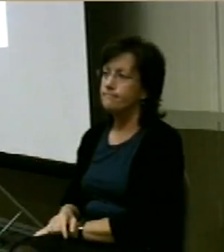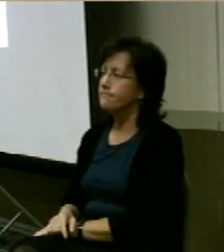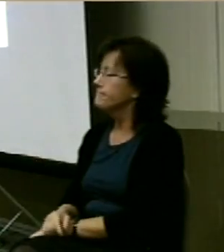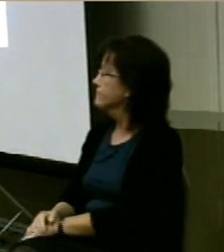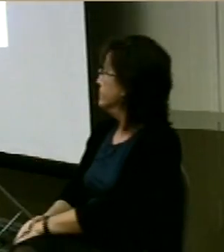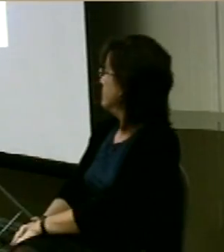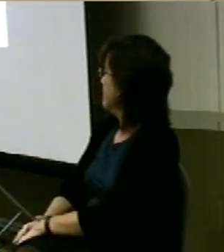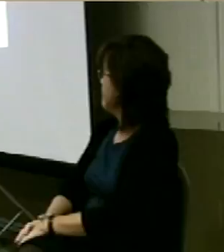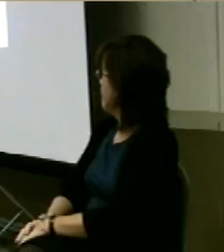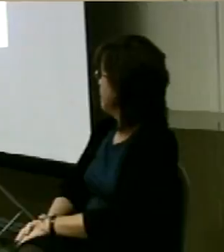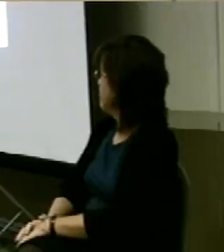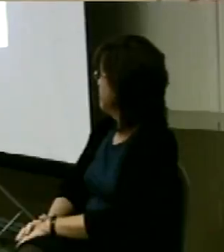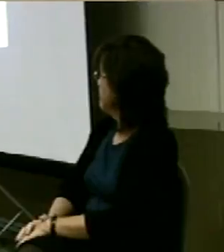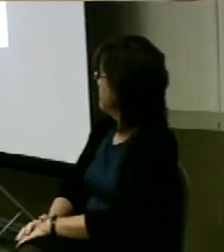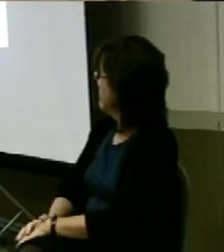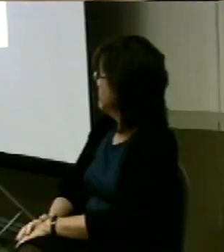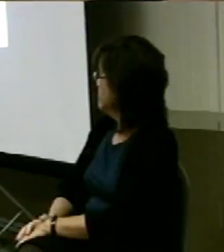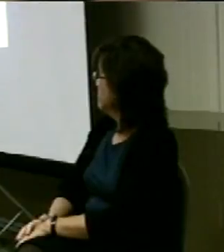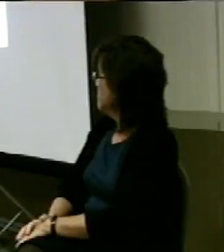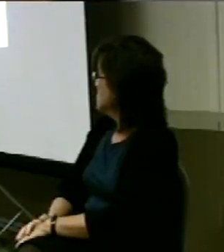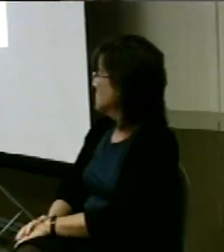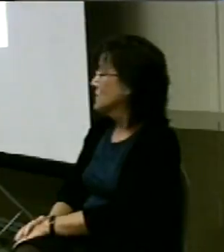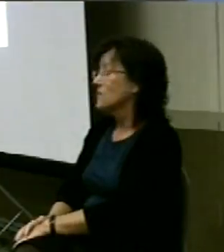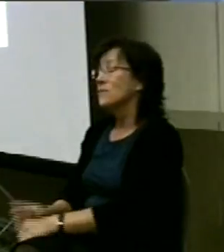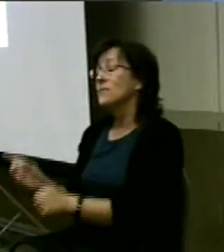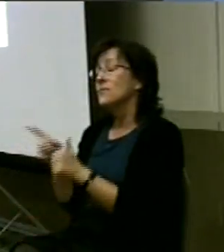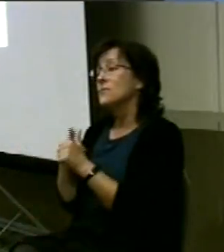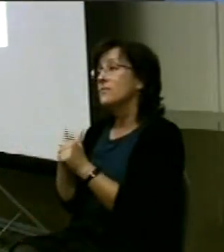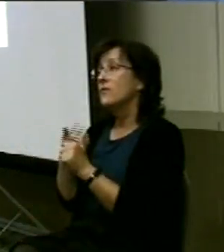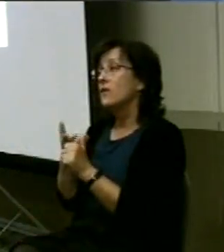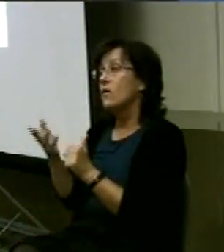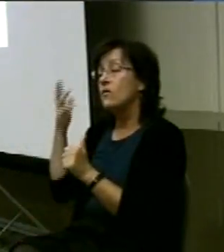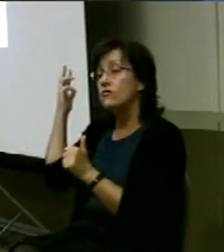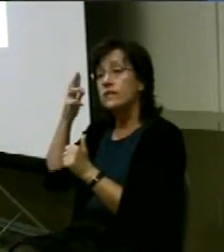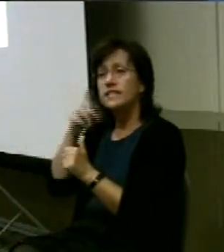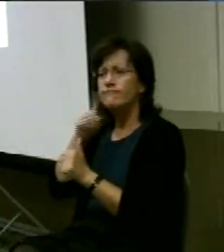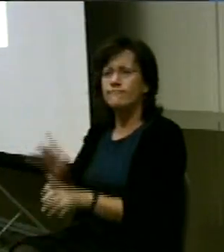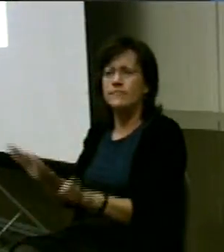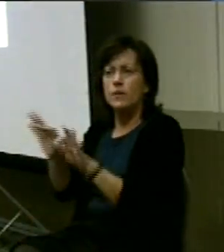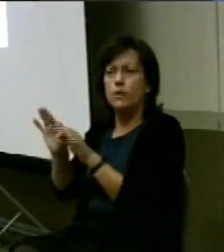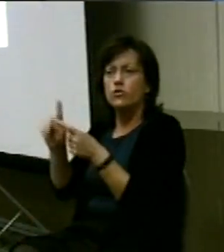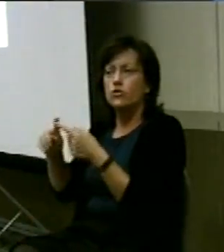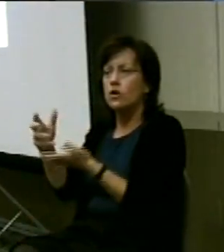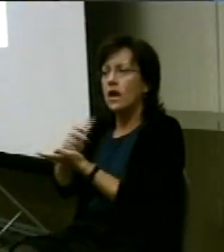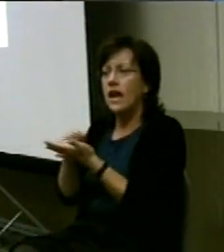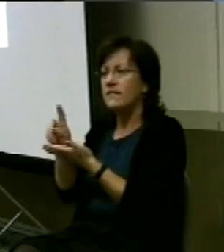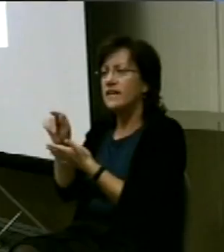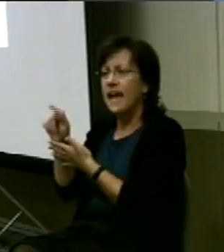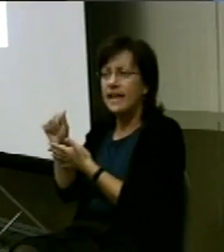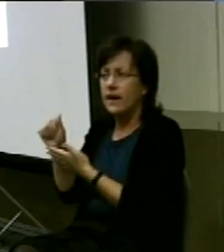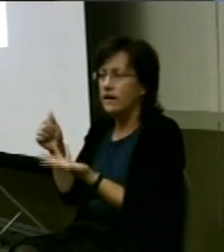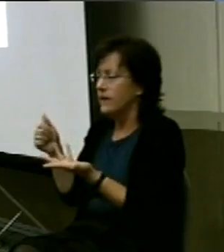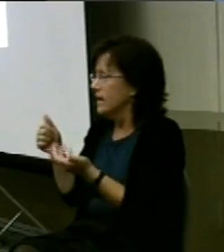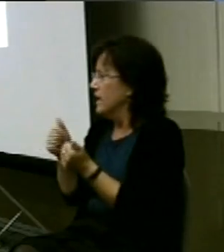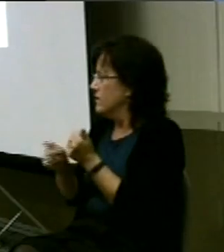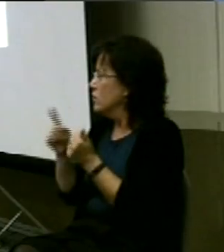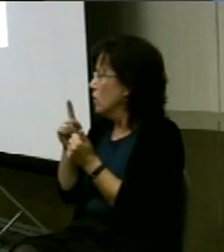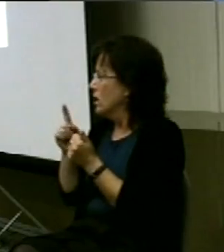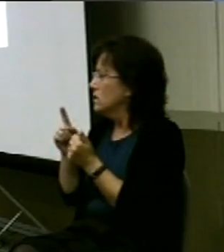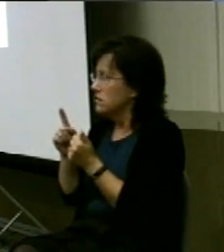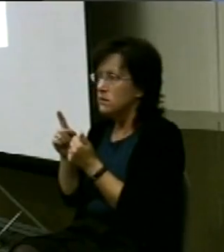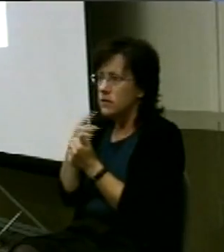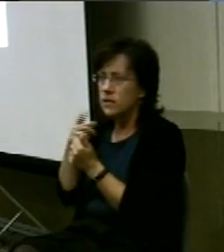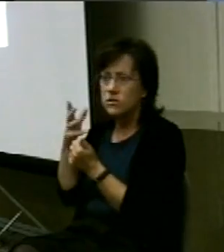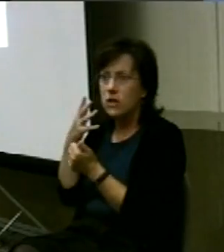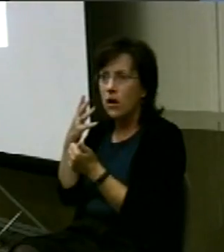The first thing we want to talk about is why it's so important to collect our data, because everybody says, and the big push right now is data, data, data,